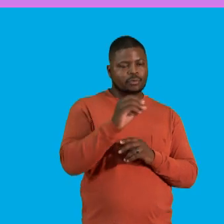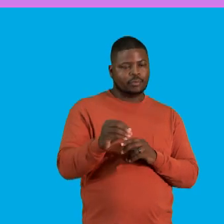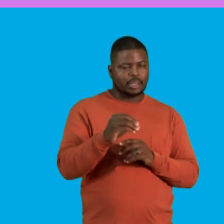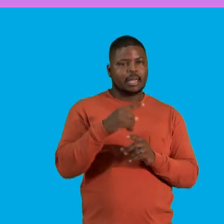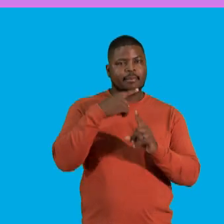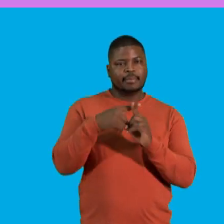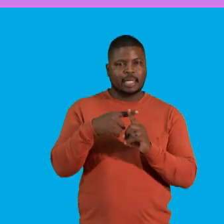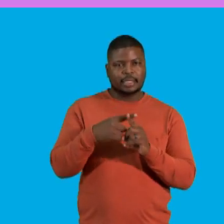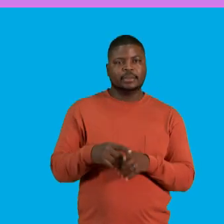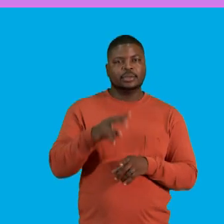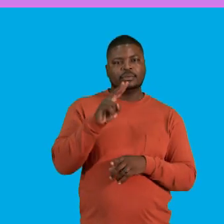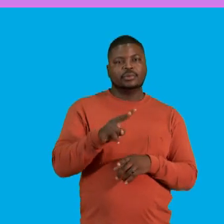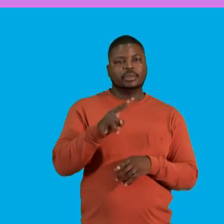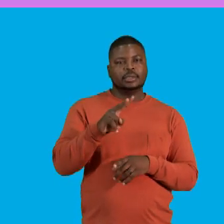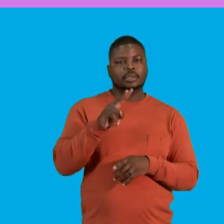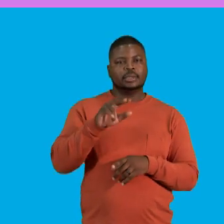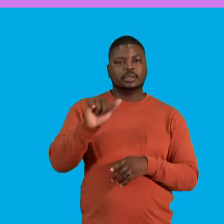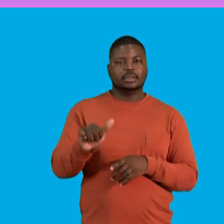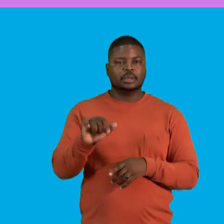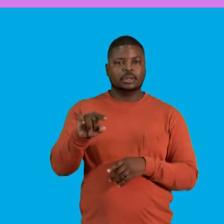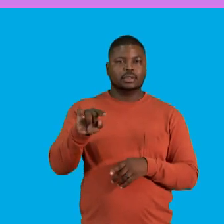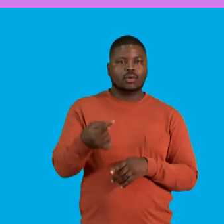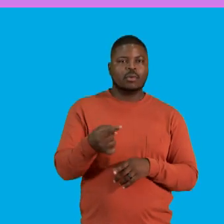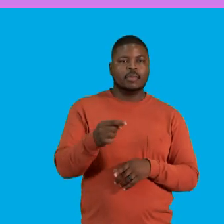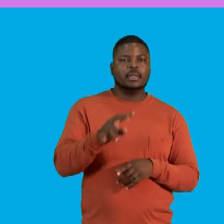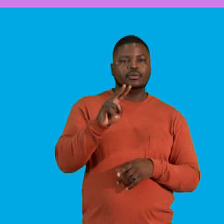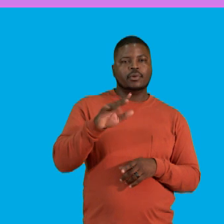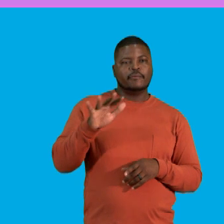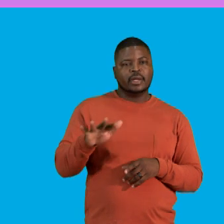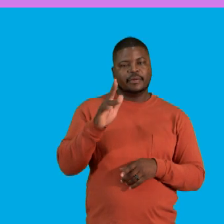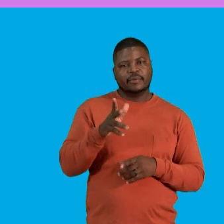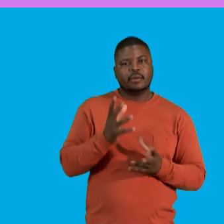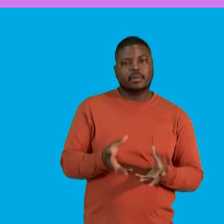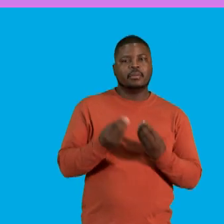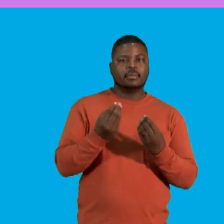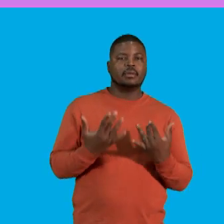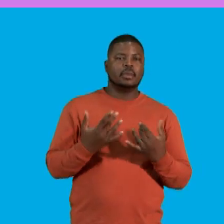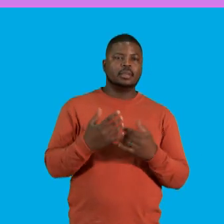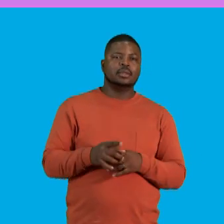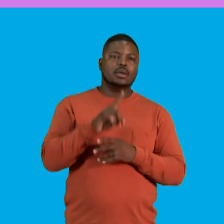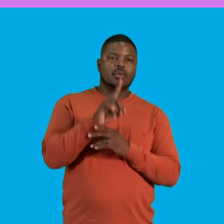plus 26 Rand 25 cents, which gives us a total of